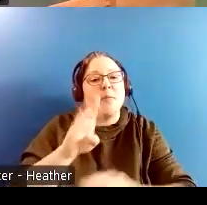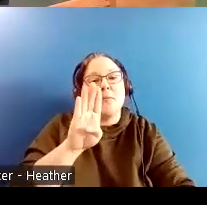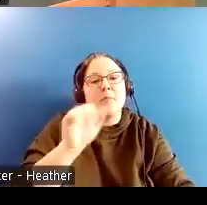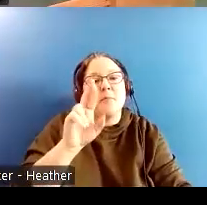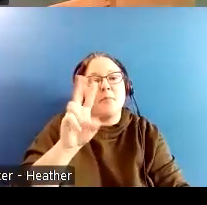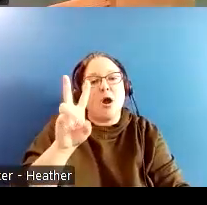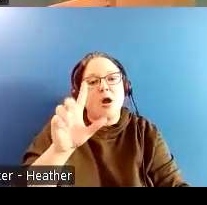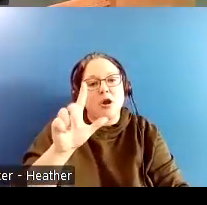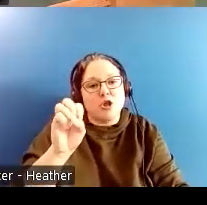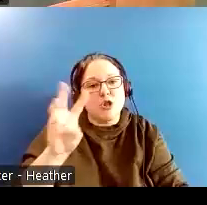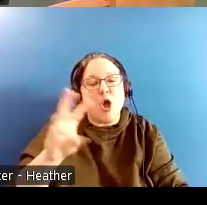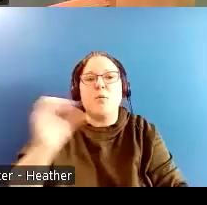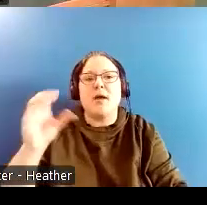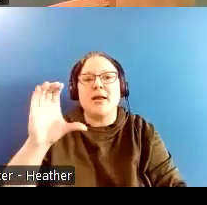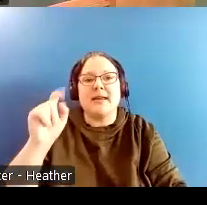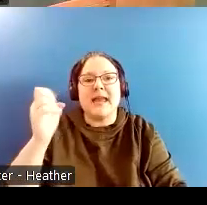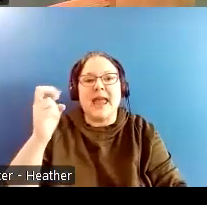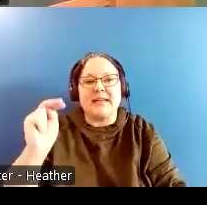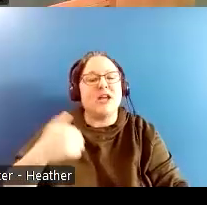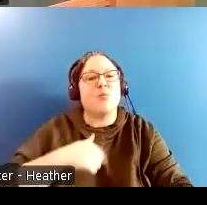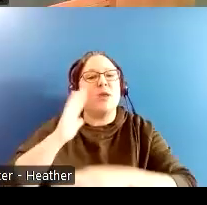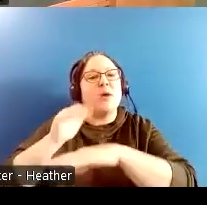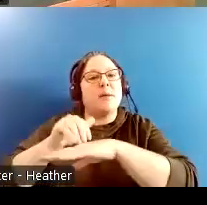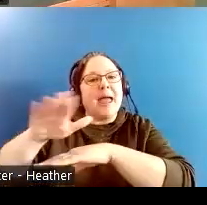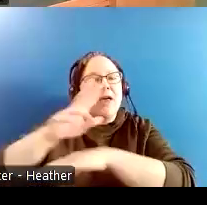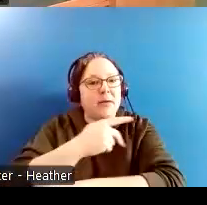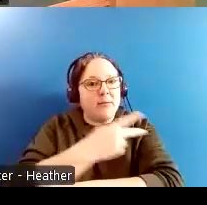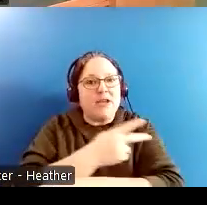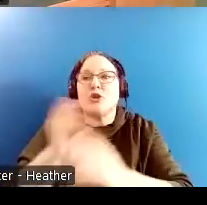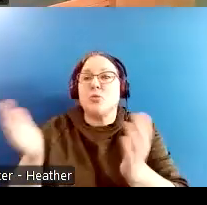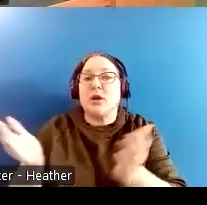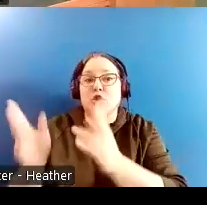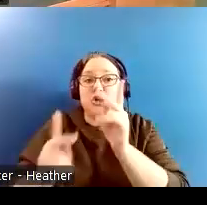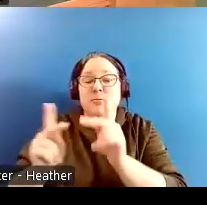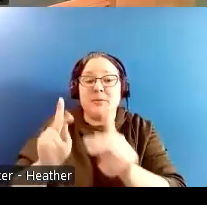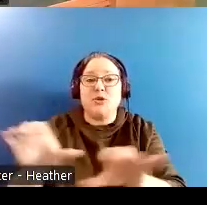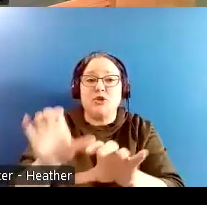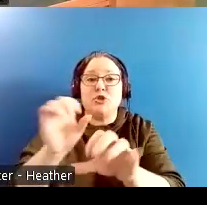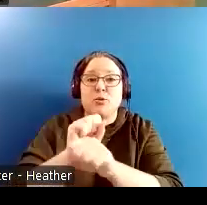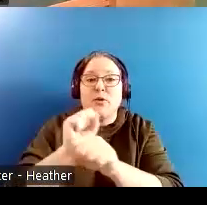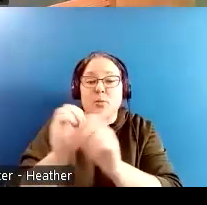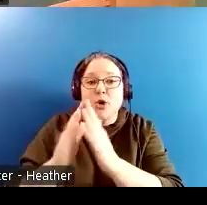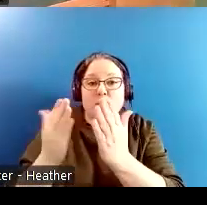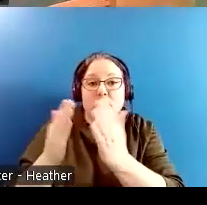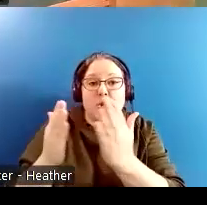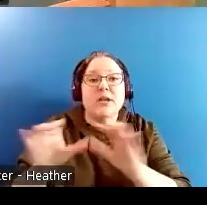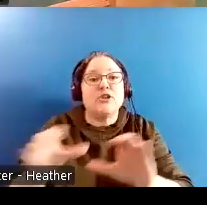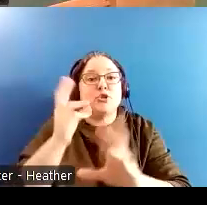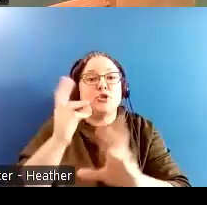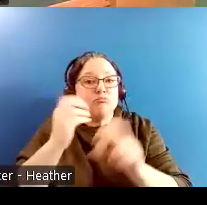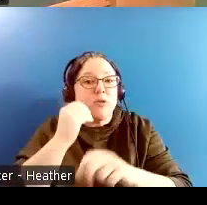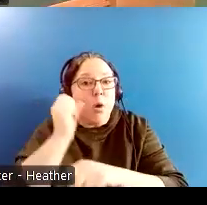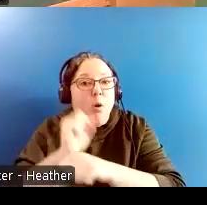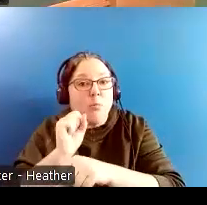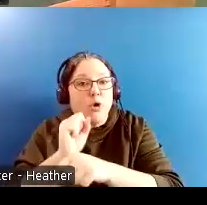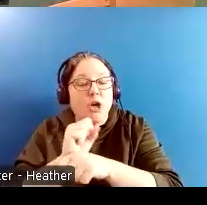our patients, and our care managers over the phone were encouraging them to do the workbooks and to do the homework in the workbooks.